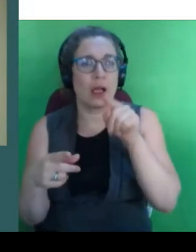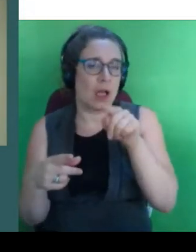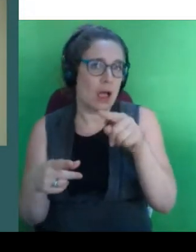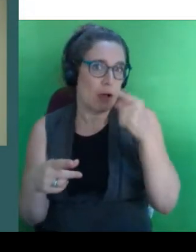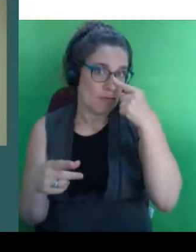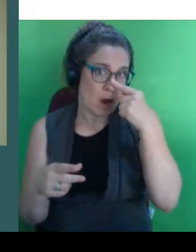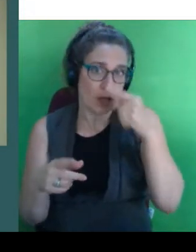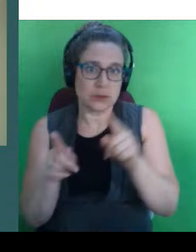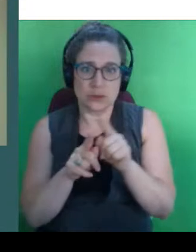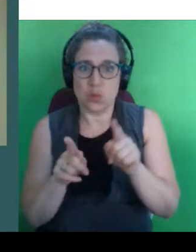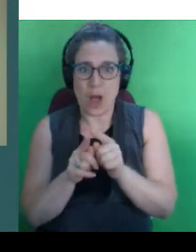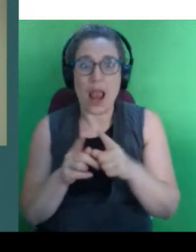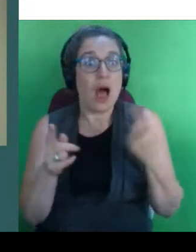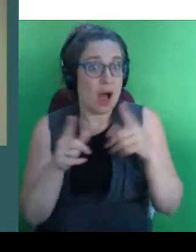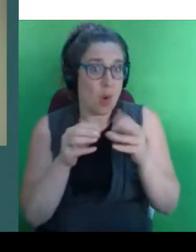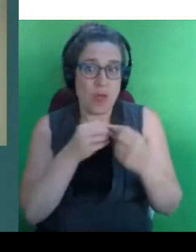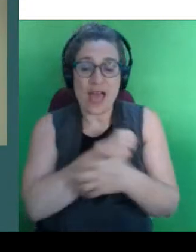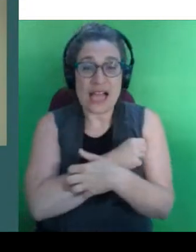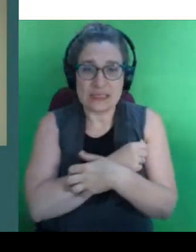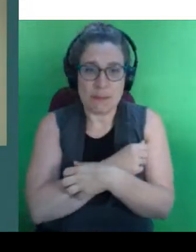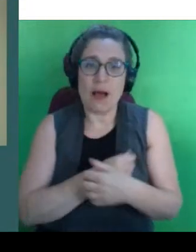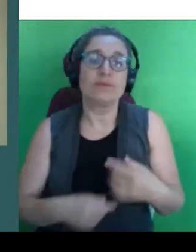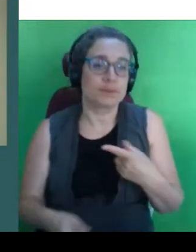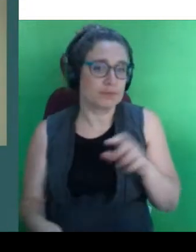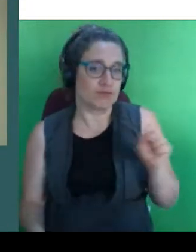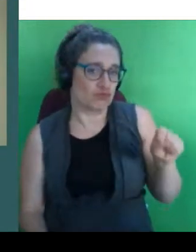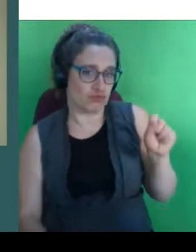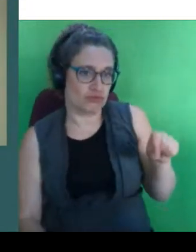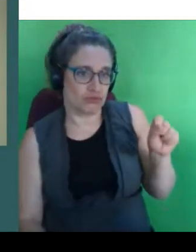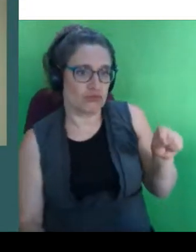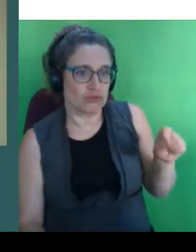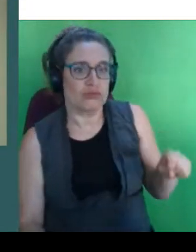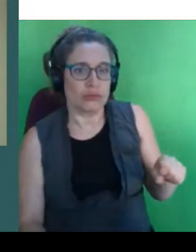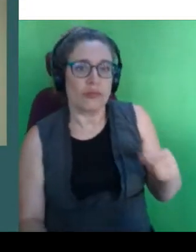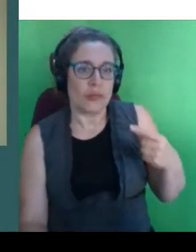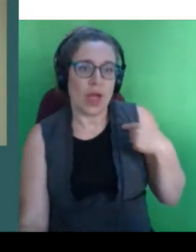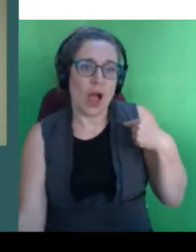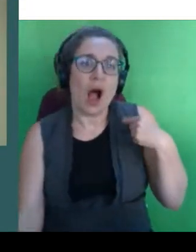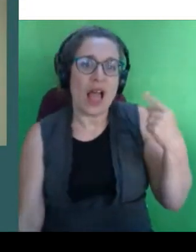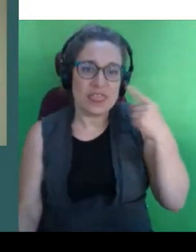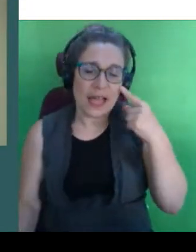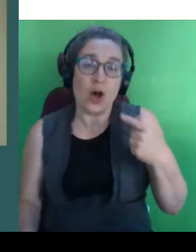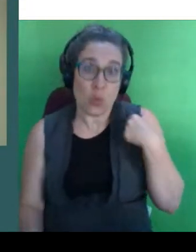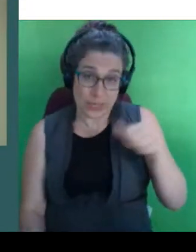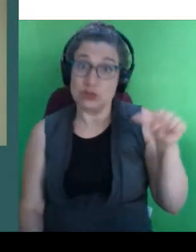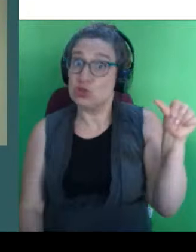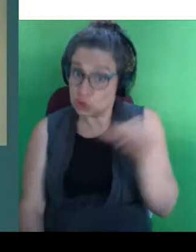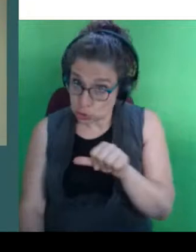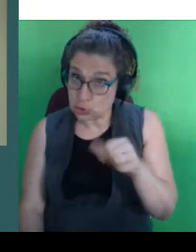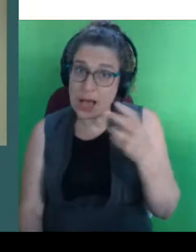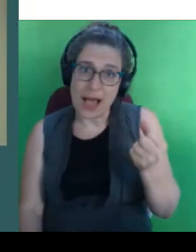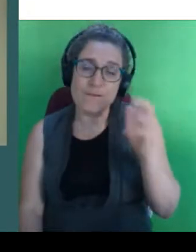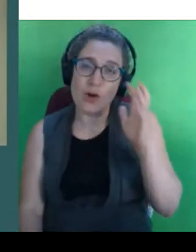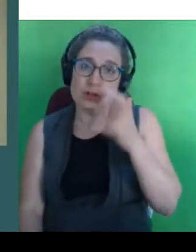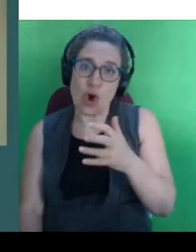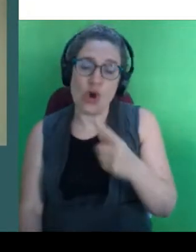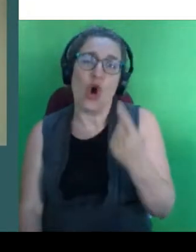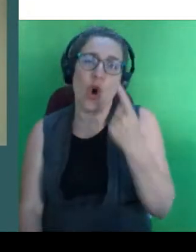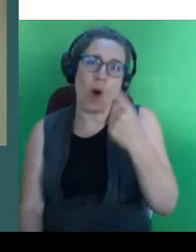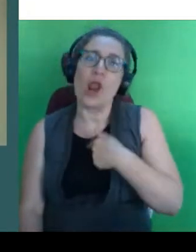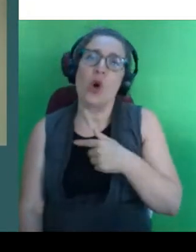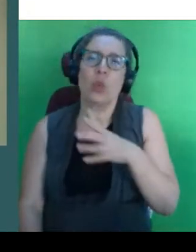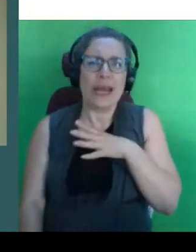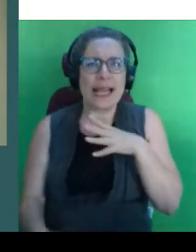That's steroids. absolutely a good question. I think the answer to that is we should be concerned. And one thing to do is to monitor growth.